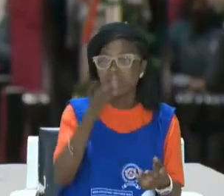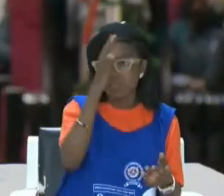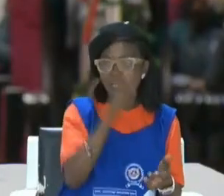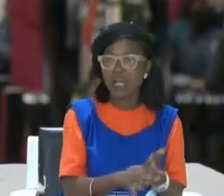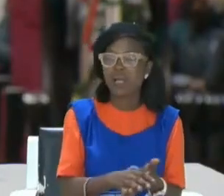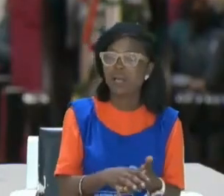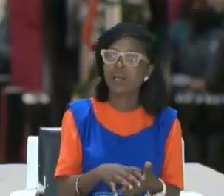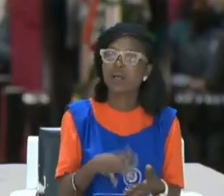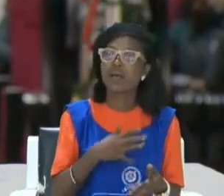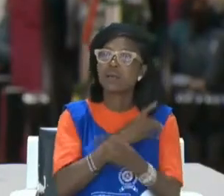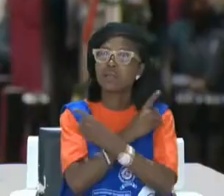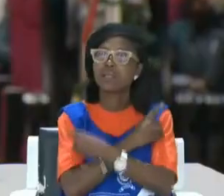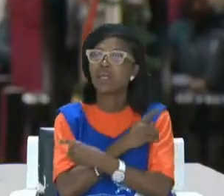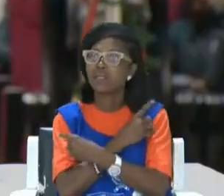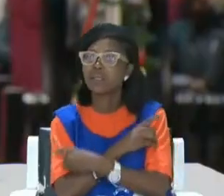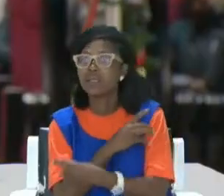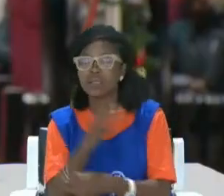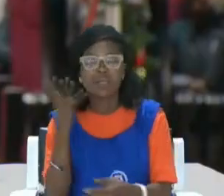Darling was gone.